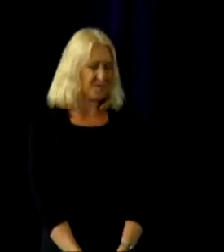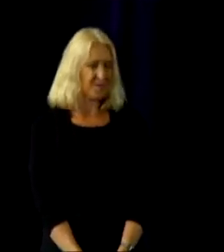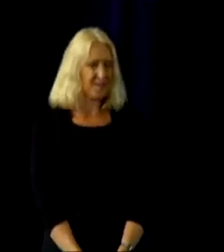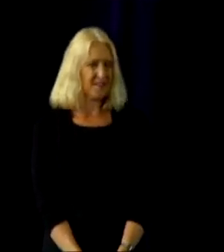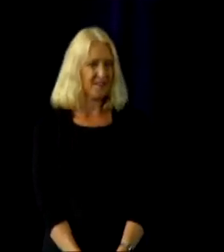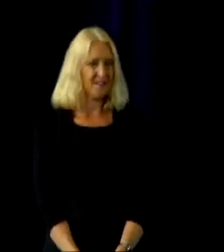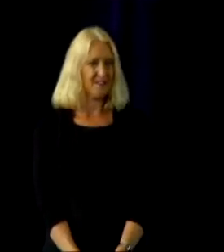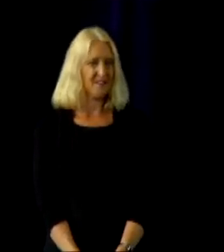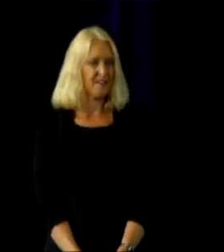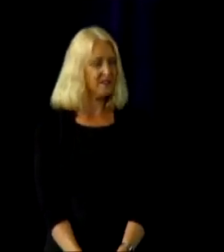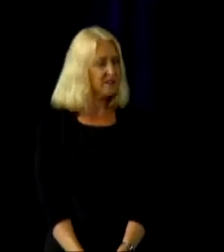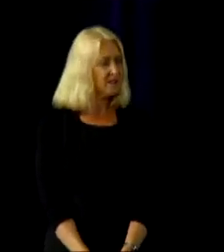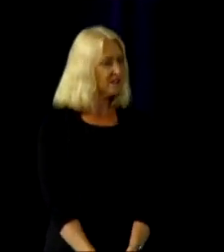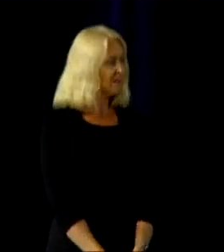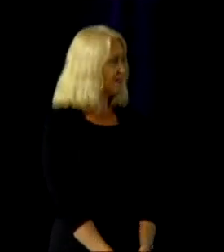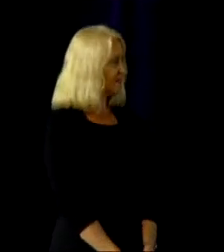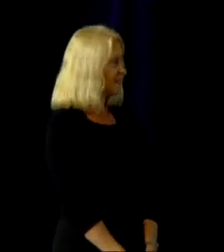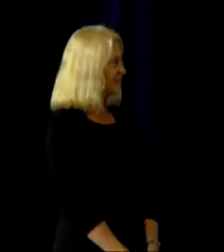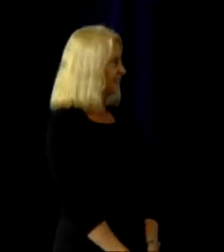What was the question?